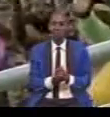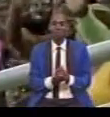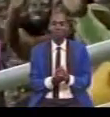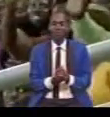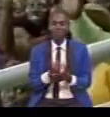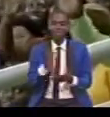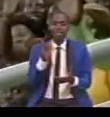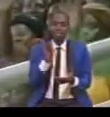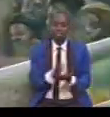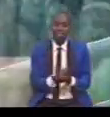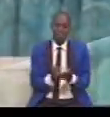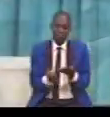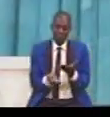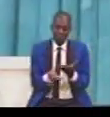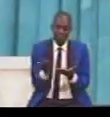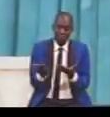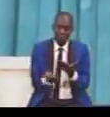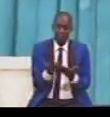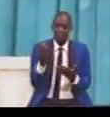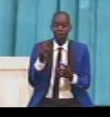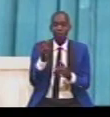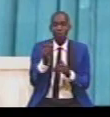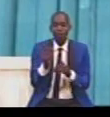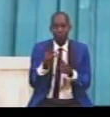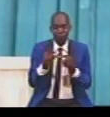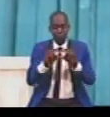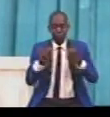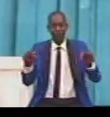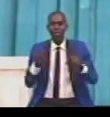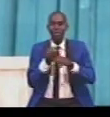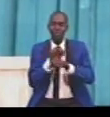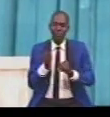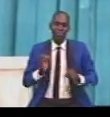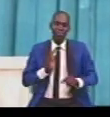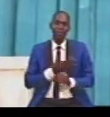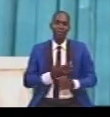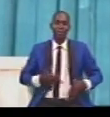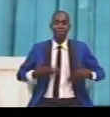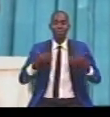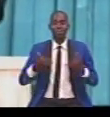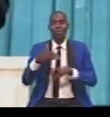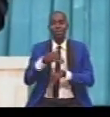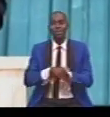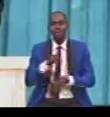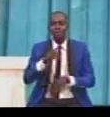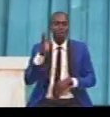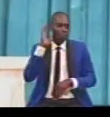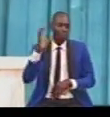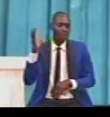That simple pronouncement saved our lives. Tonight, you will hear